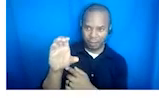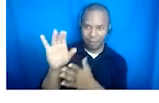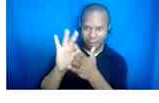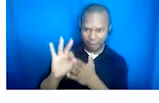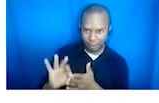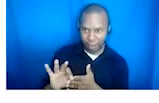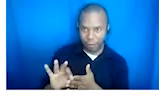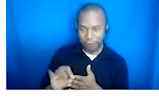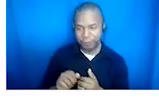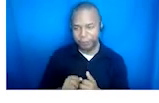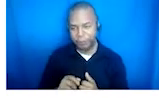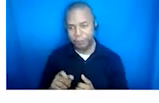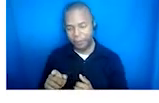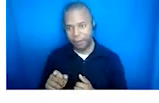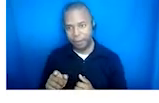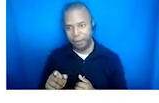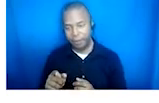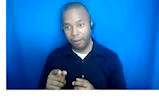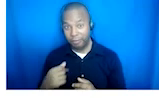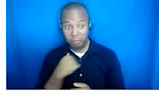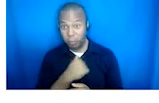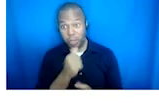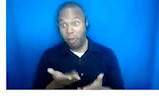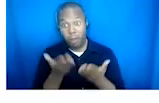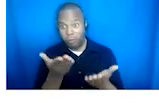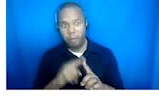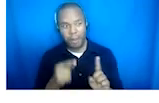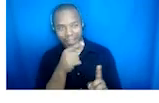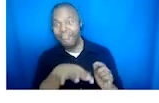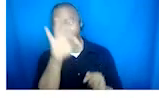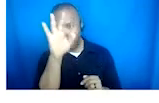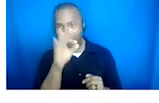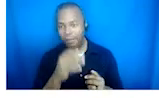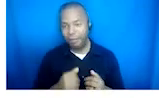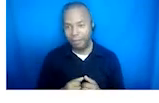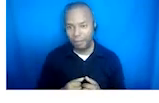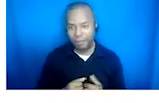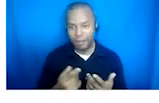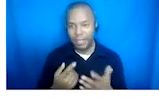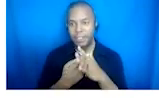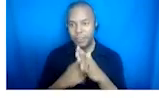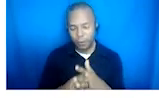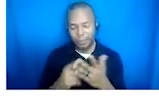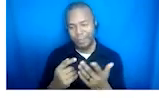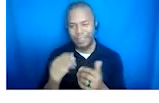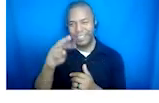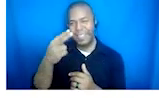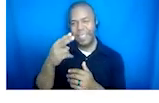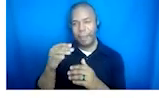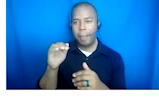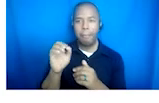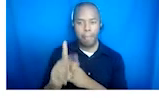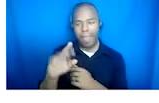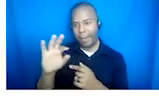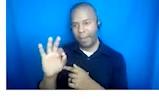class. He's super excited about taking it. It starts in the second back 9 of the classes. It does not start